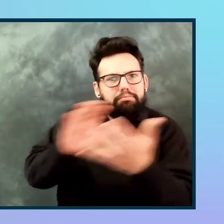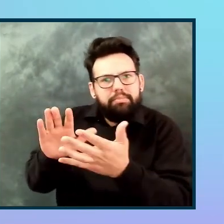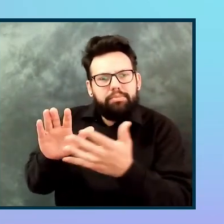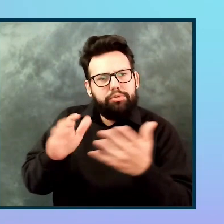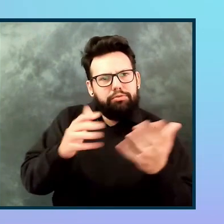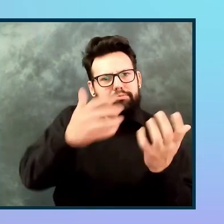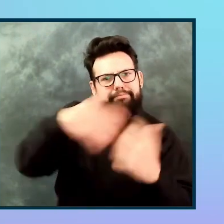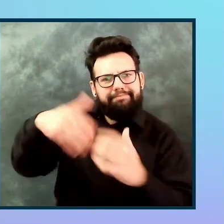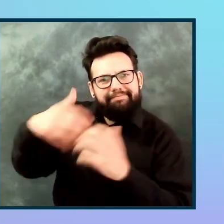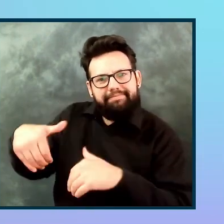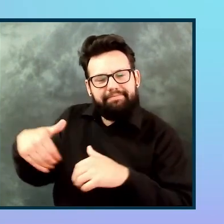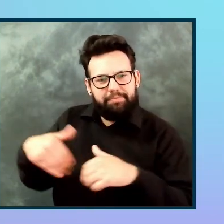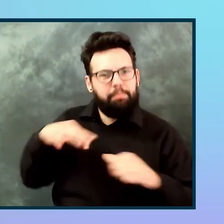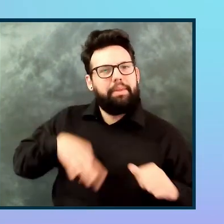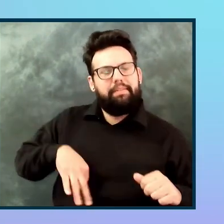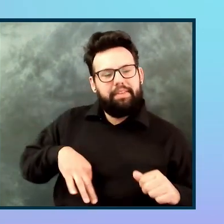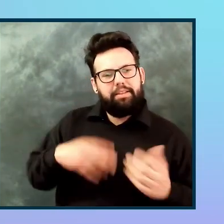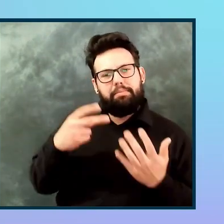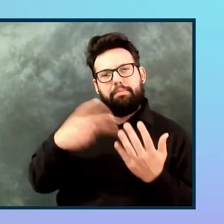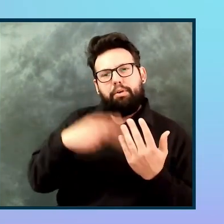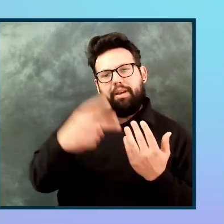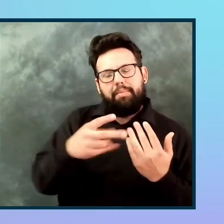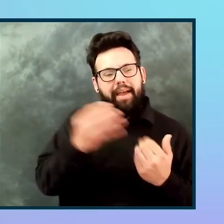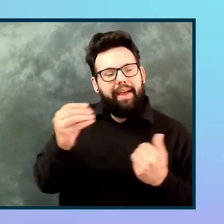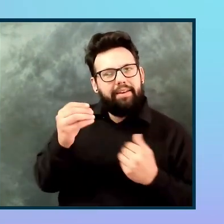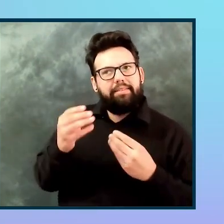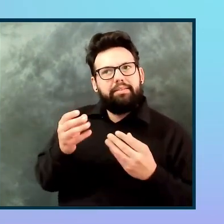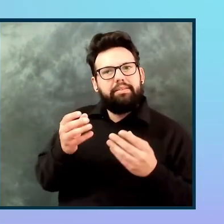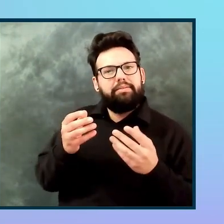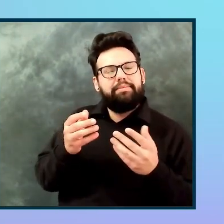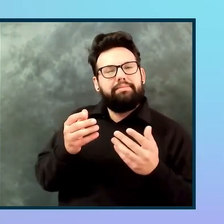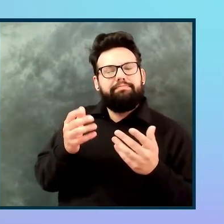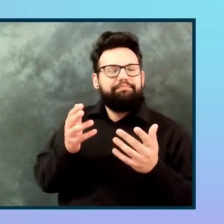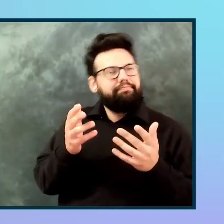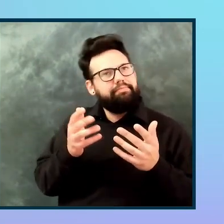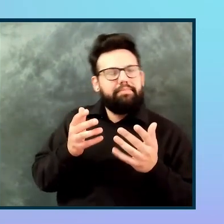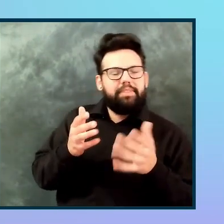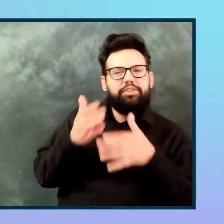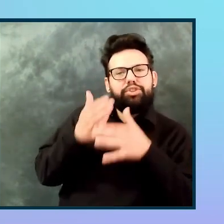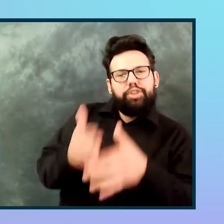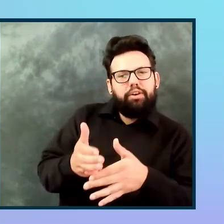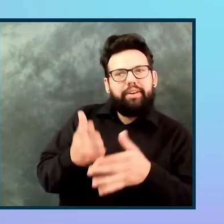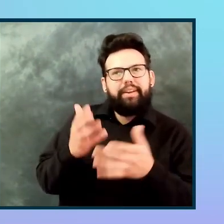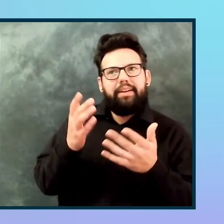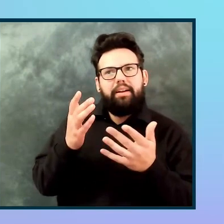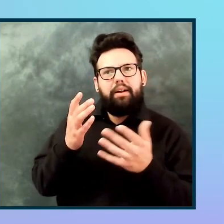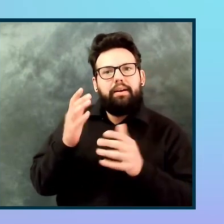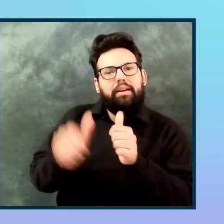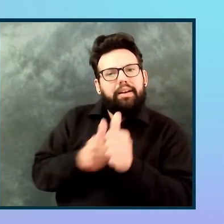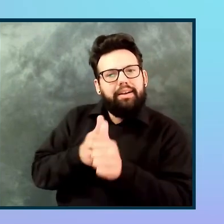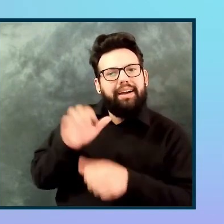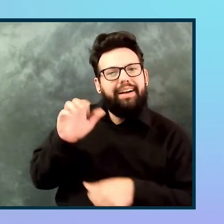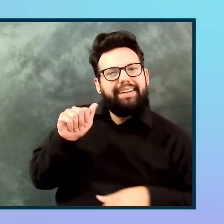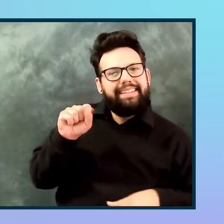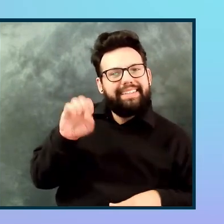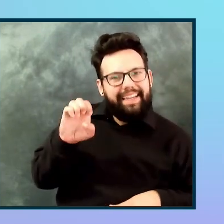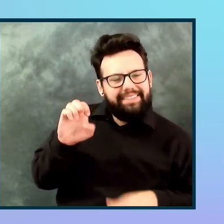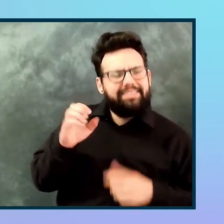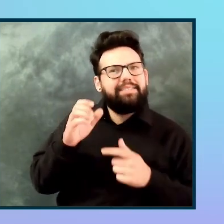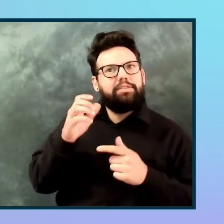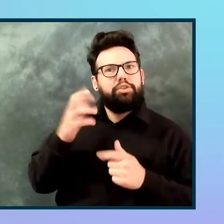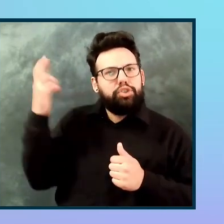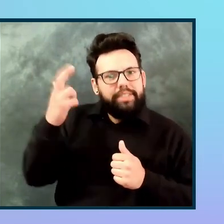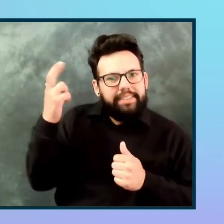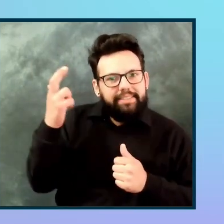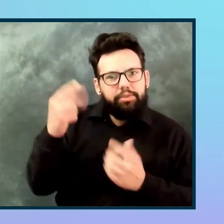easily, creating a case for it. So there are a couple case studies out there that talk about making a case for